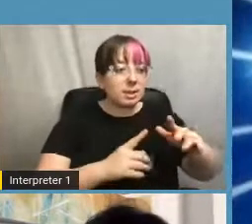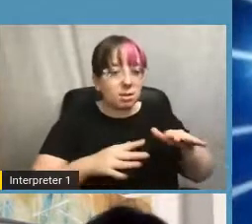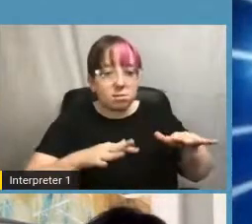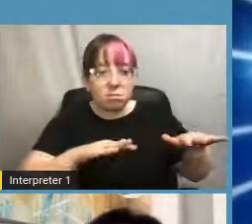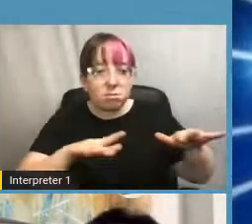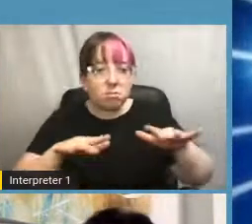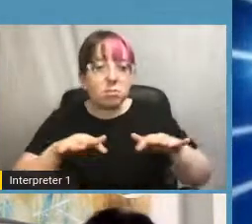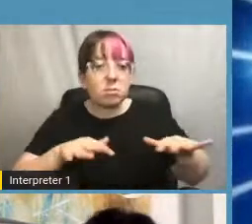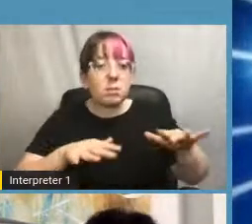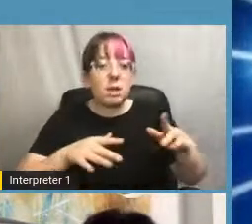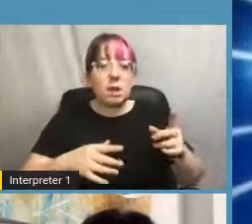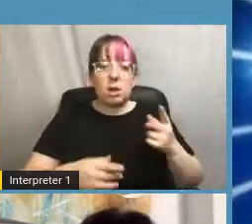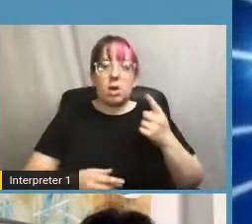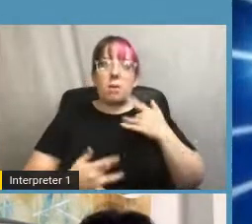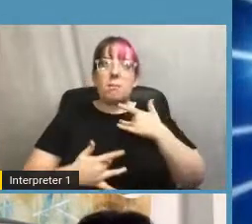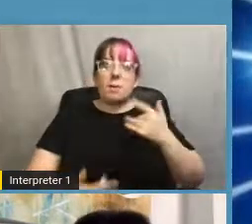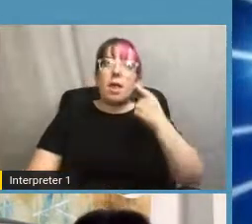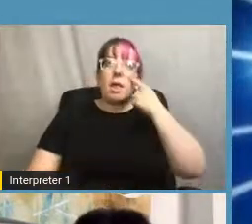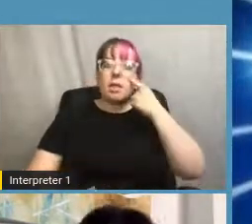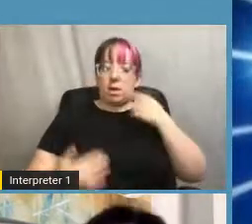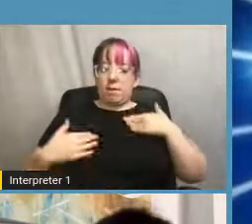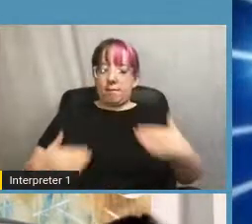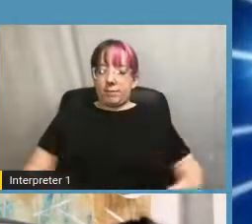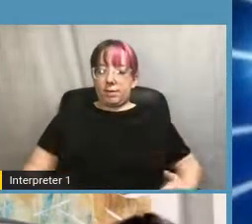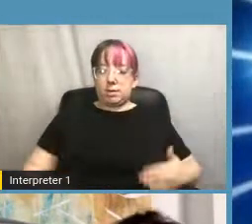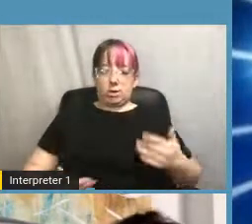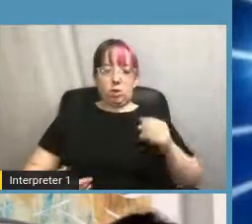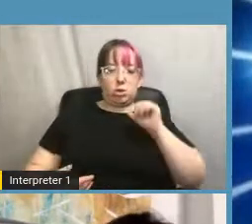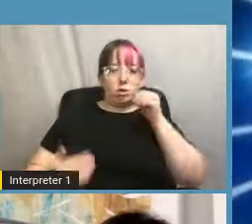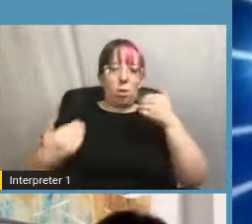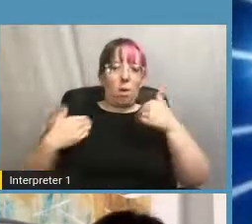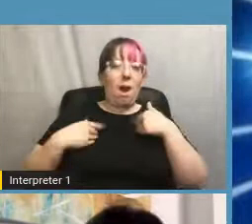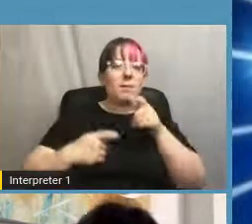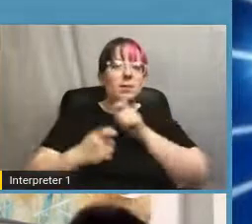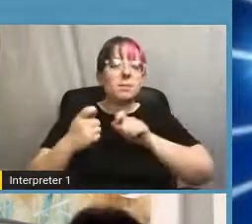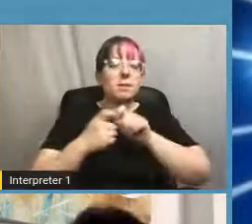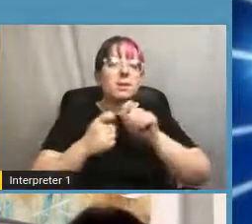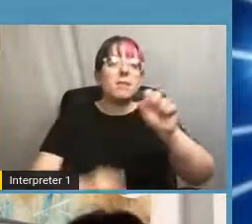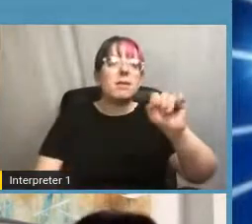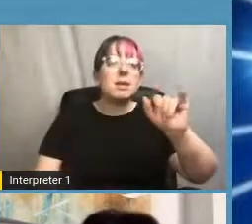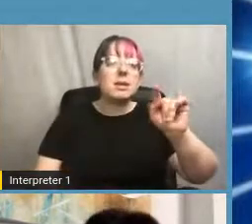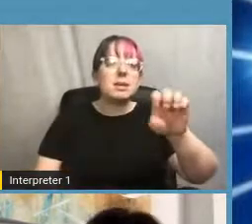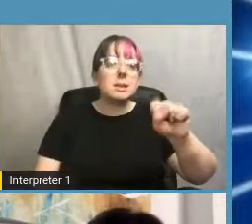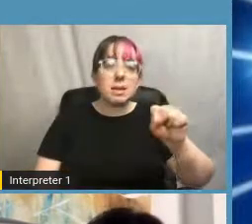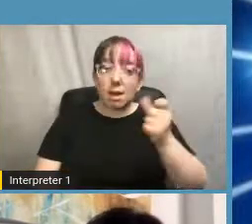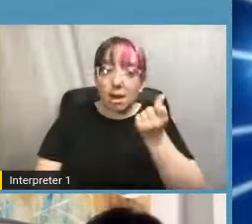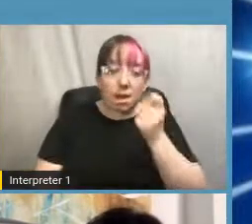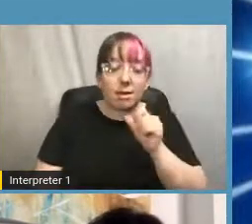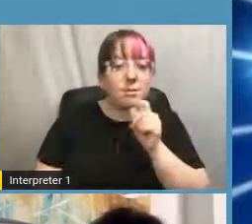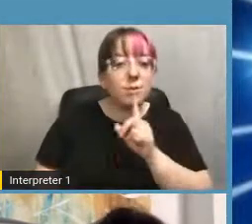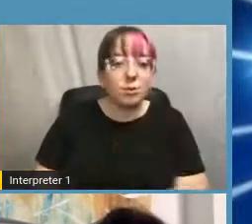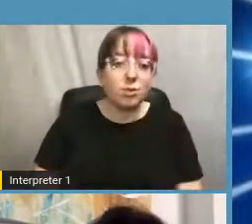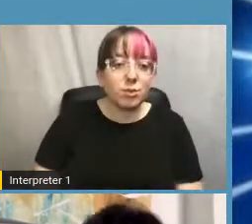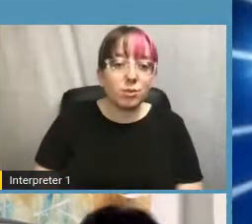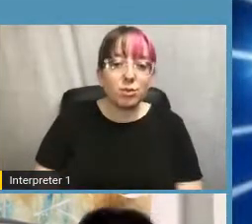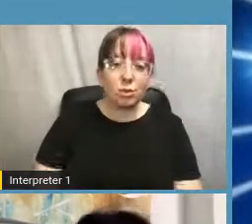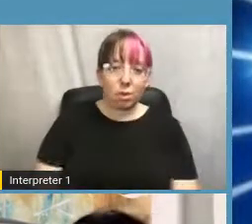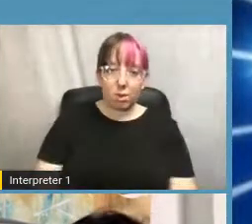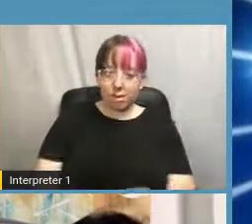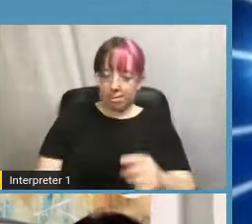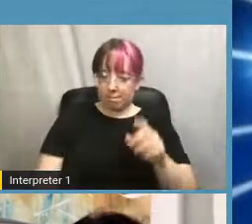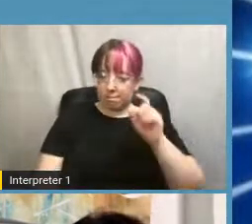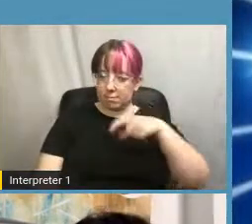things are immaterial in the virtual world, they don't have specific sites. That is not true, and you have to keep an eye for that.